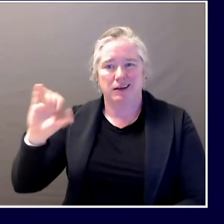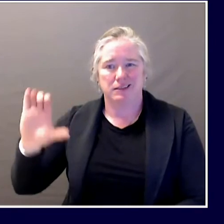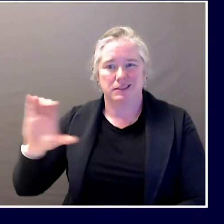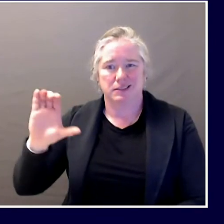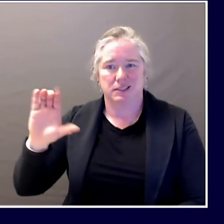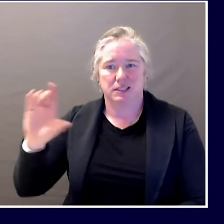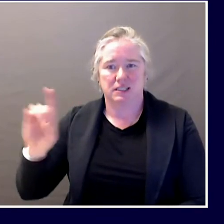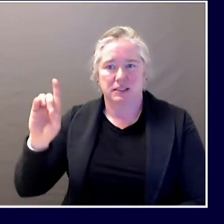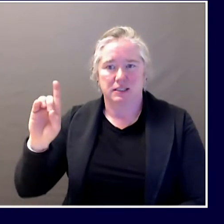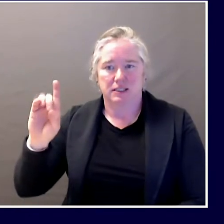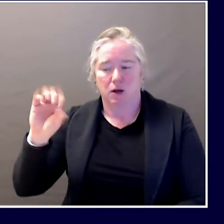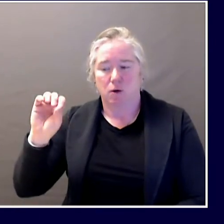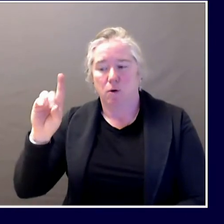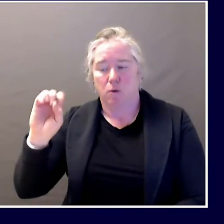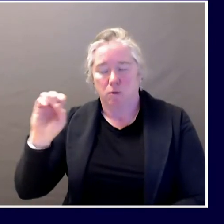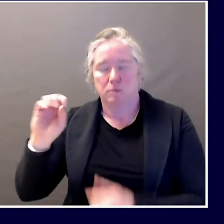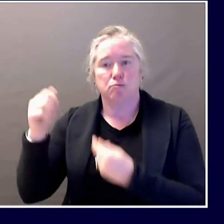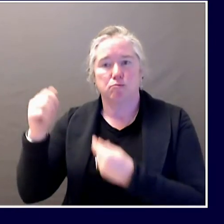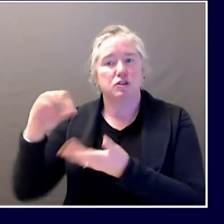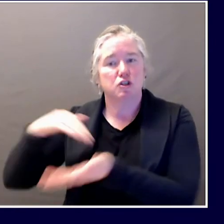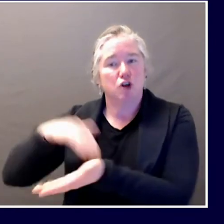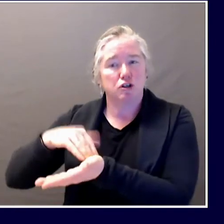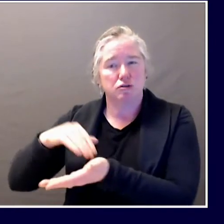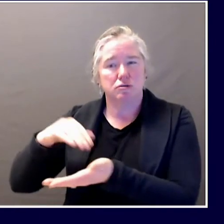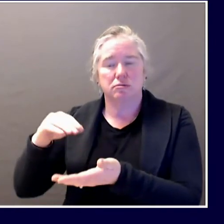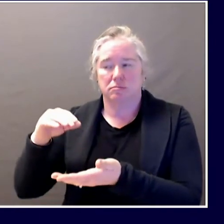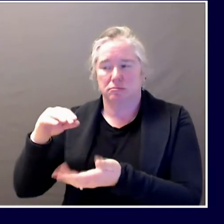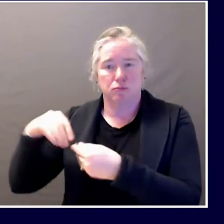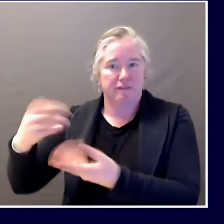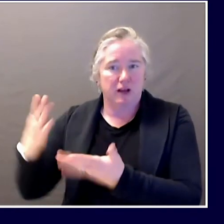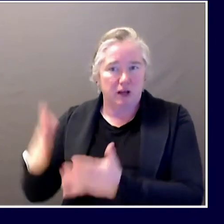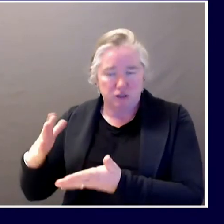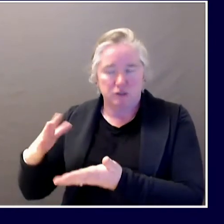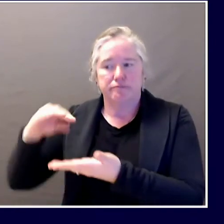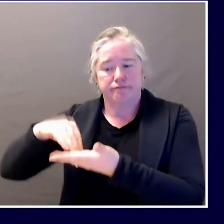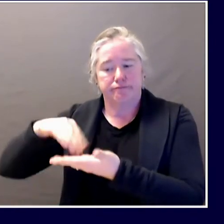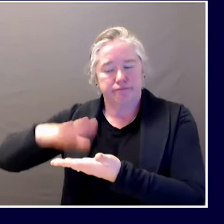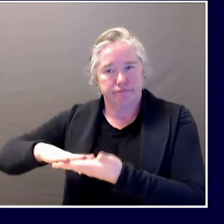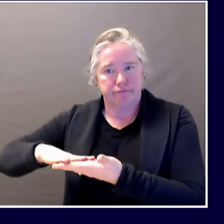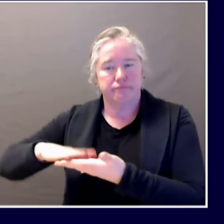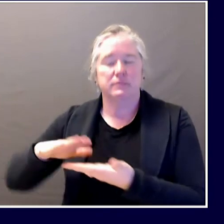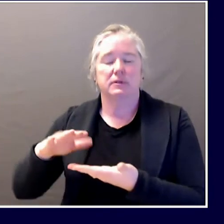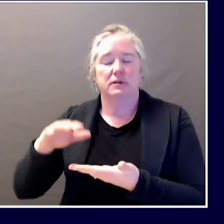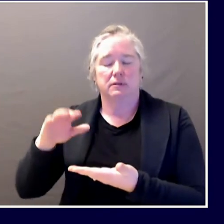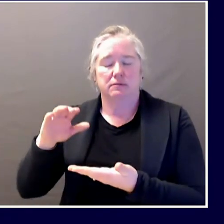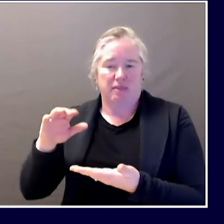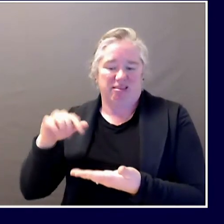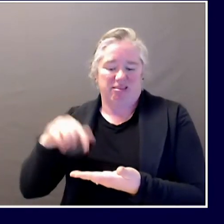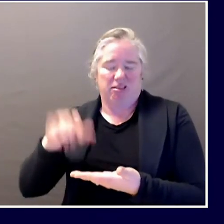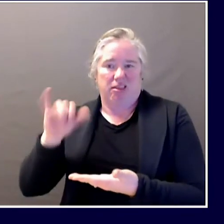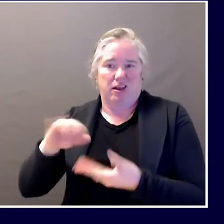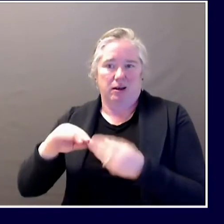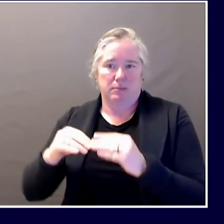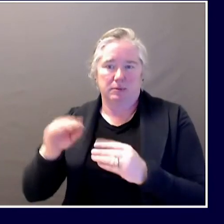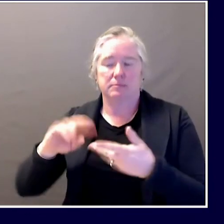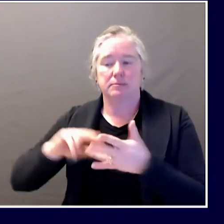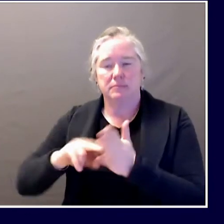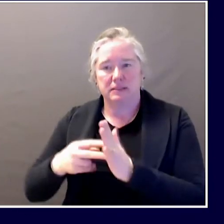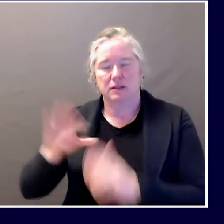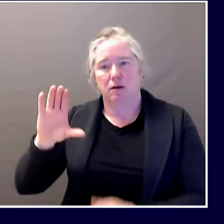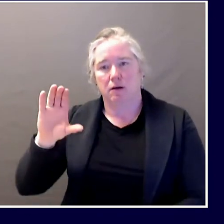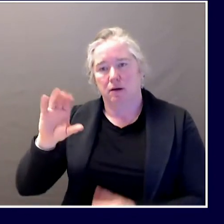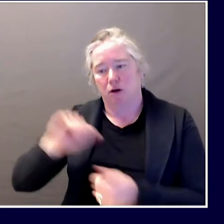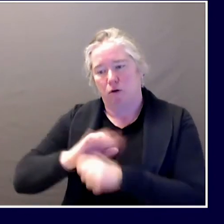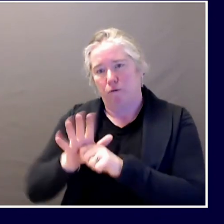codes, that providers use to signify whether a person had COVID-19 and whether that COVID-19